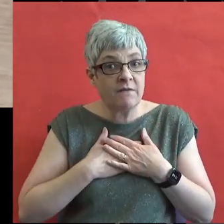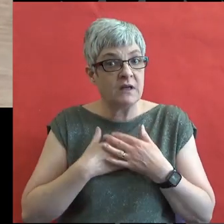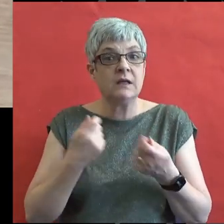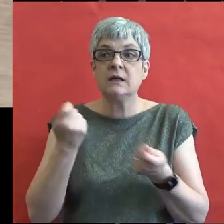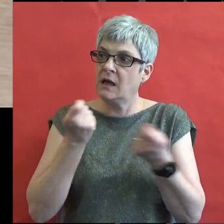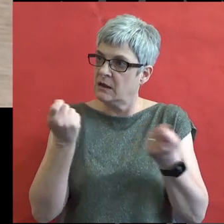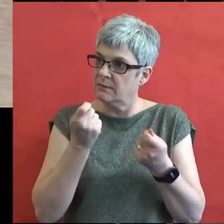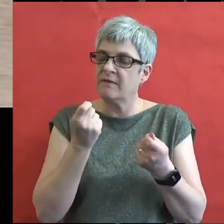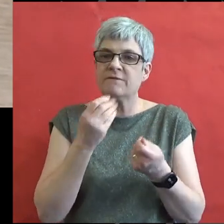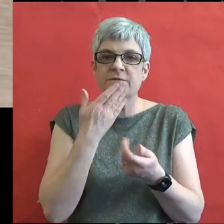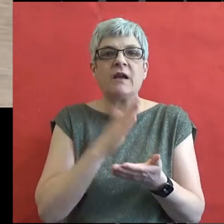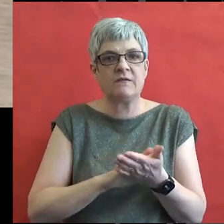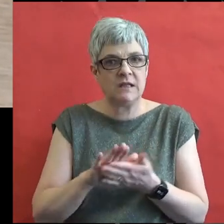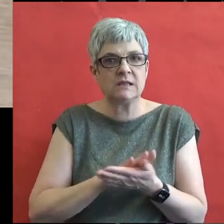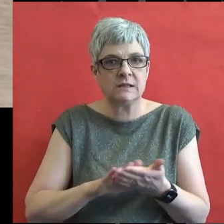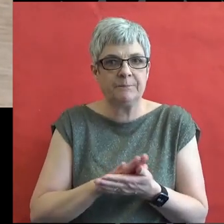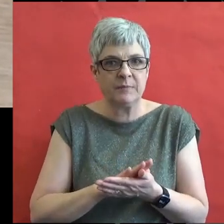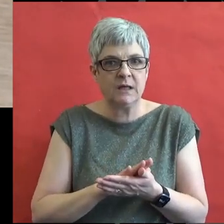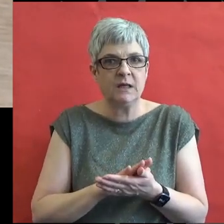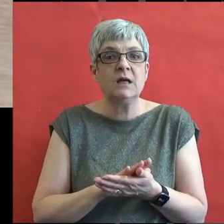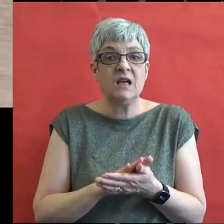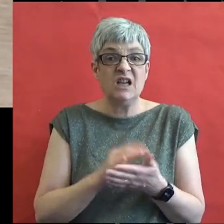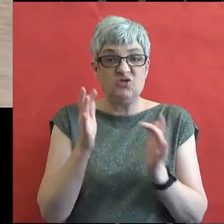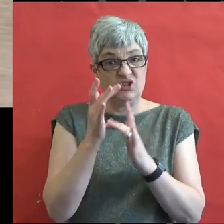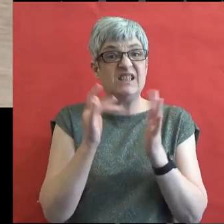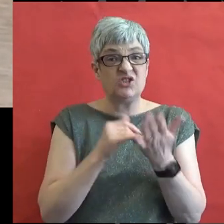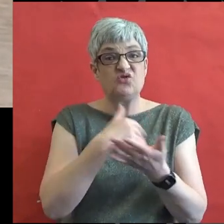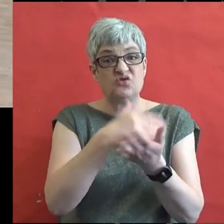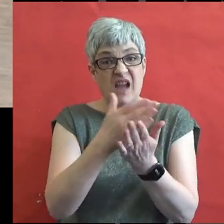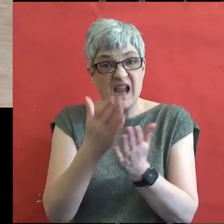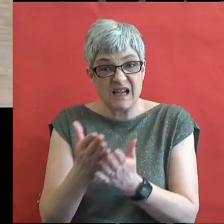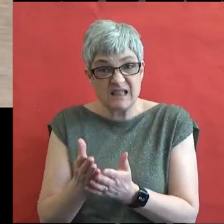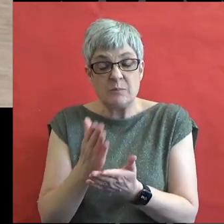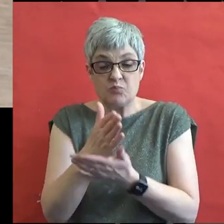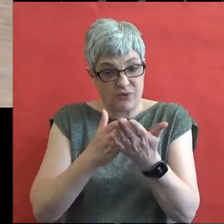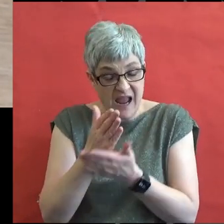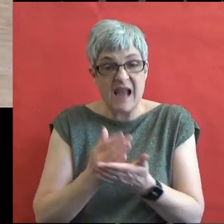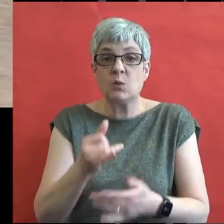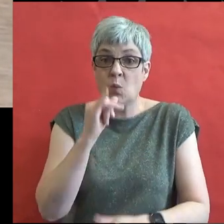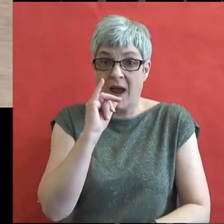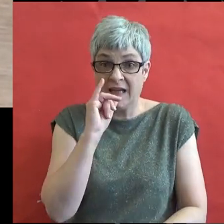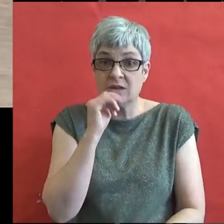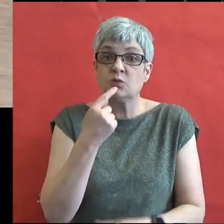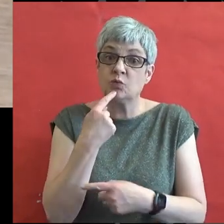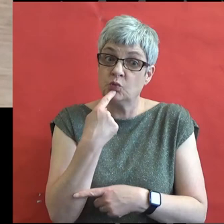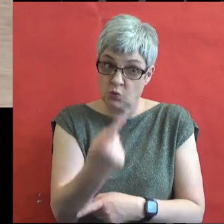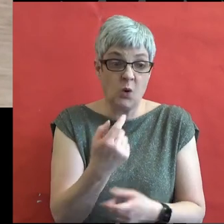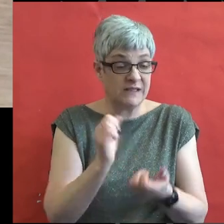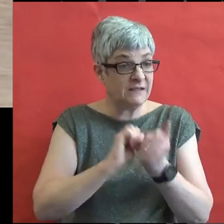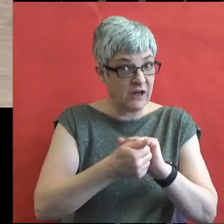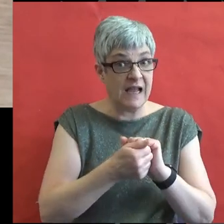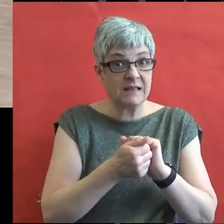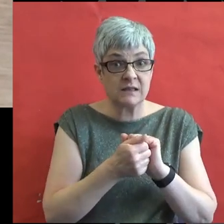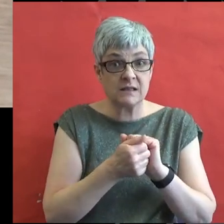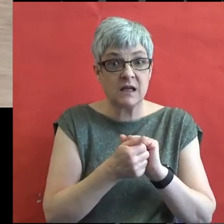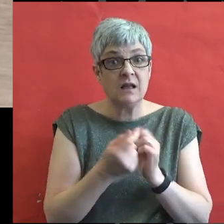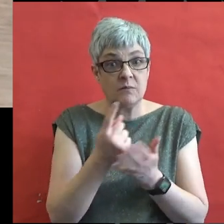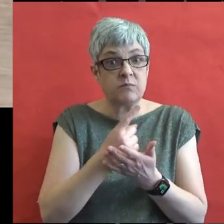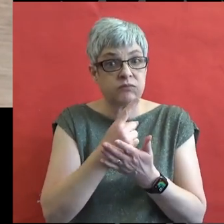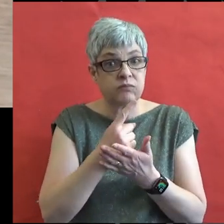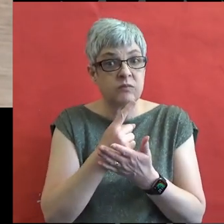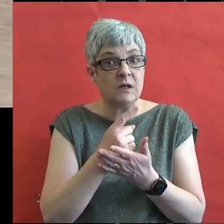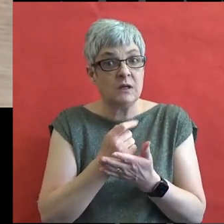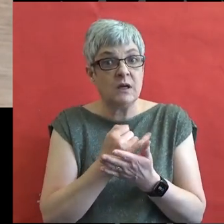Jesus had just shared the bread and wine and told his friends that he's about to be betrayed and to